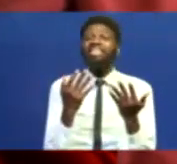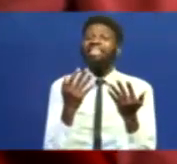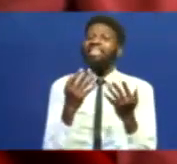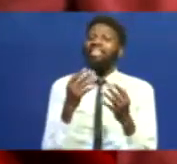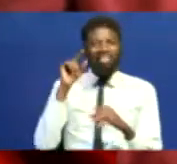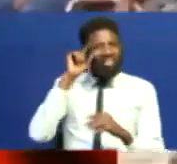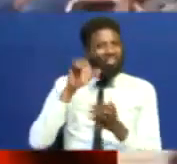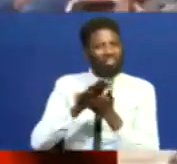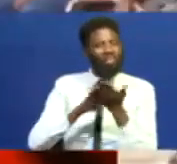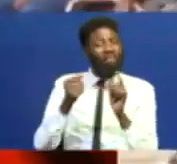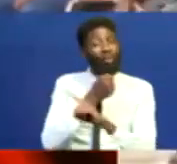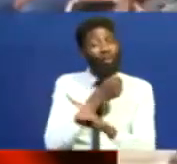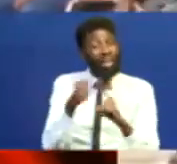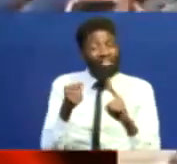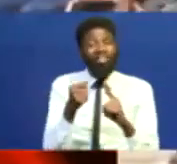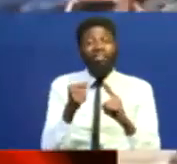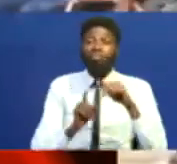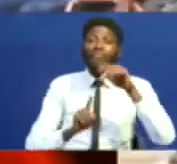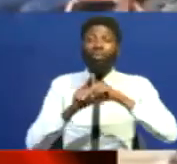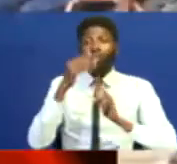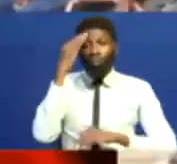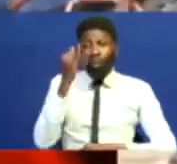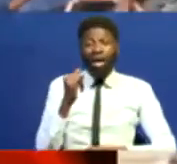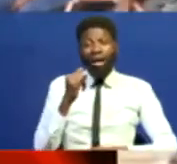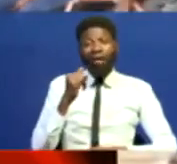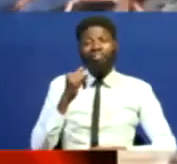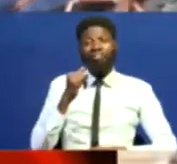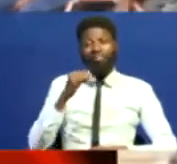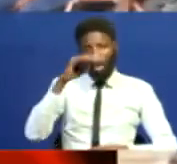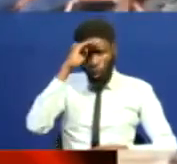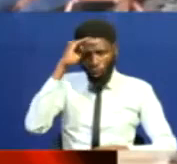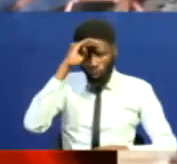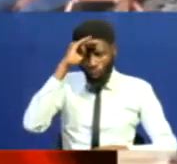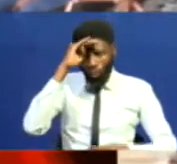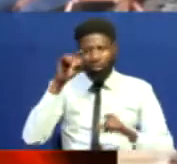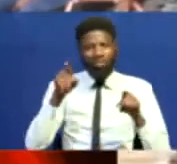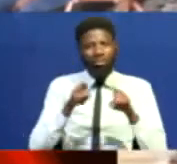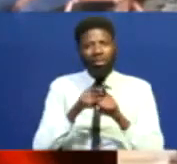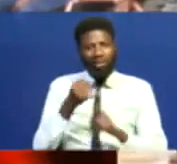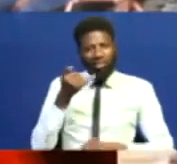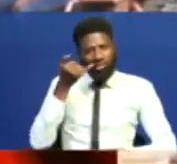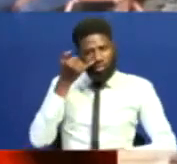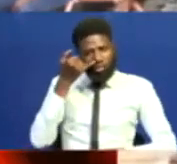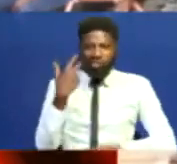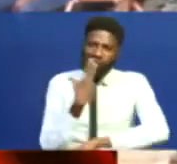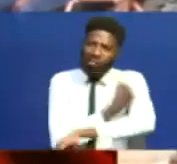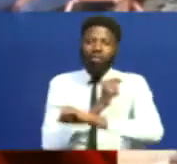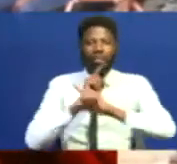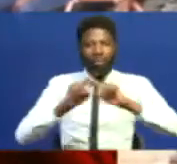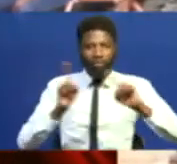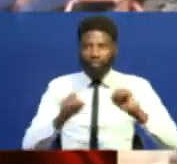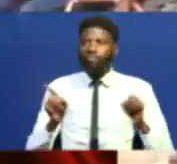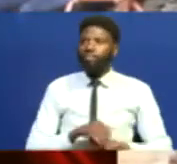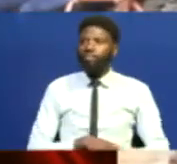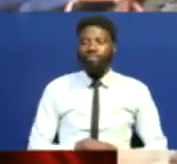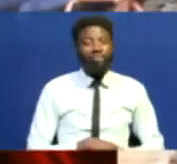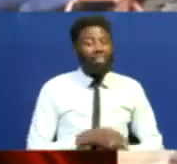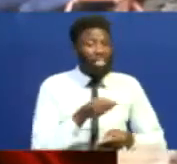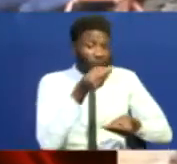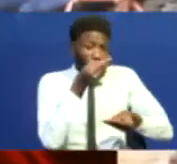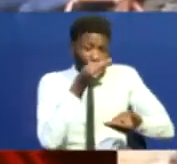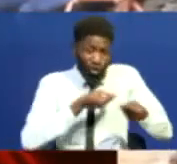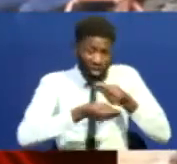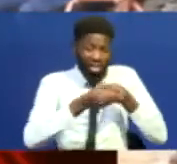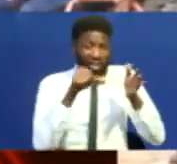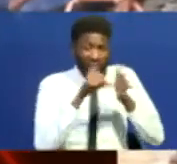and drugs. Economic issues also have been very prevalent, so that a lot of